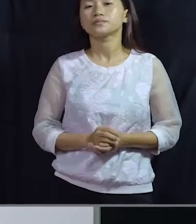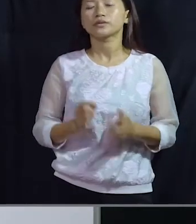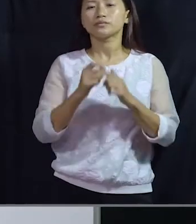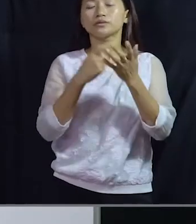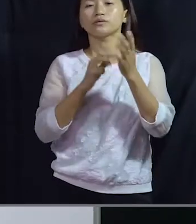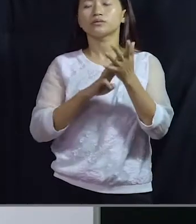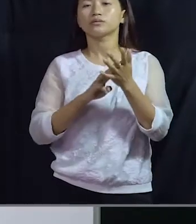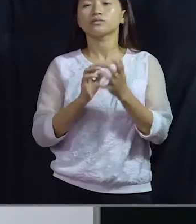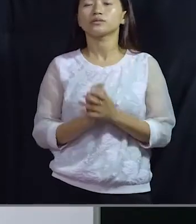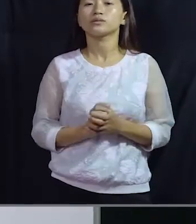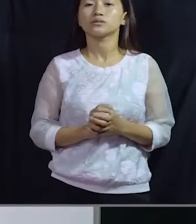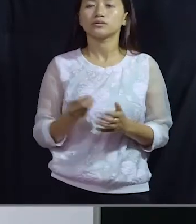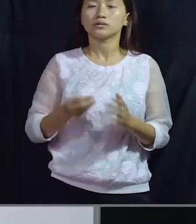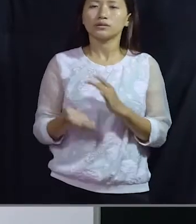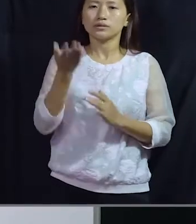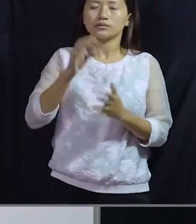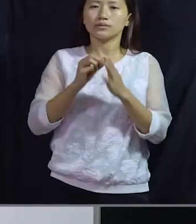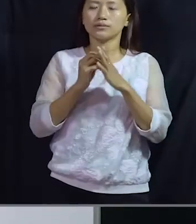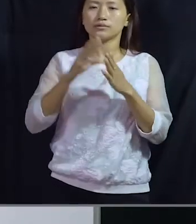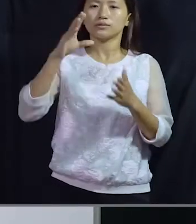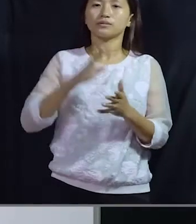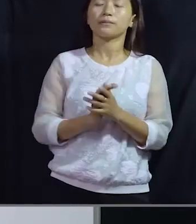provision for doubtful debts was increased by